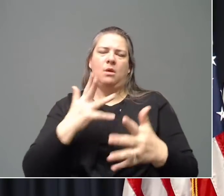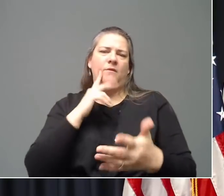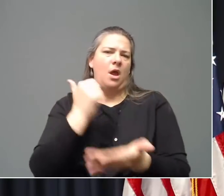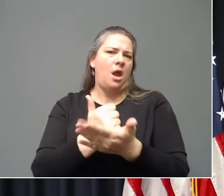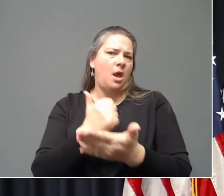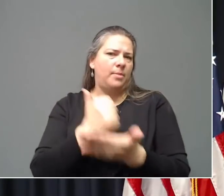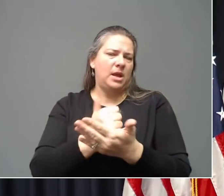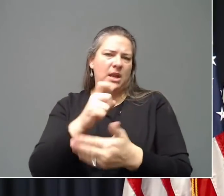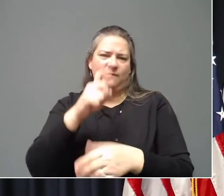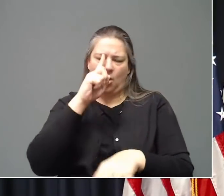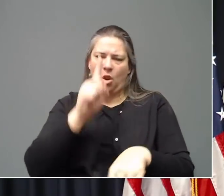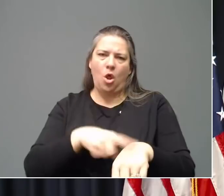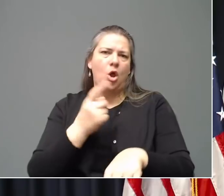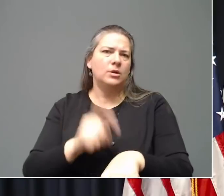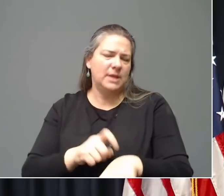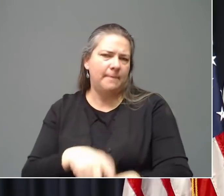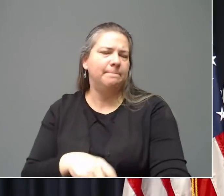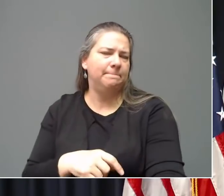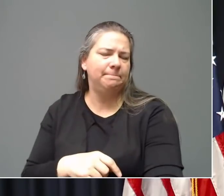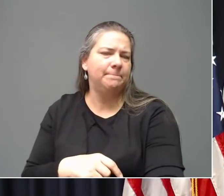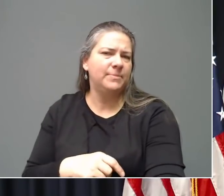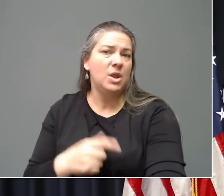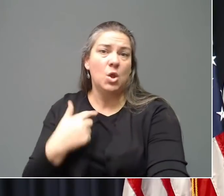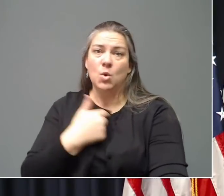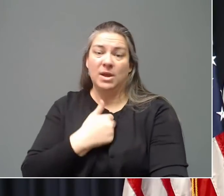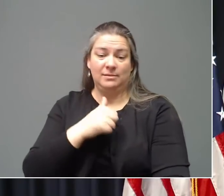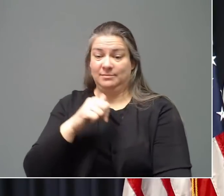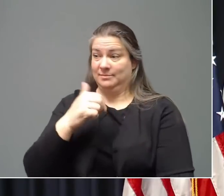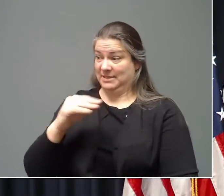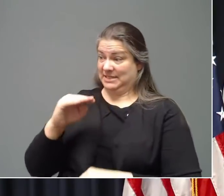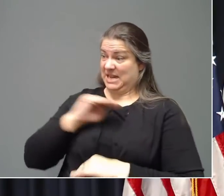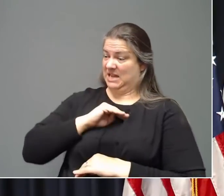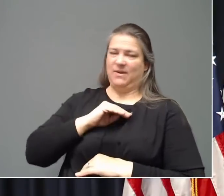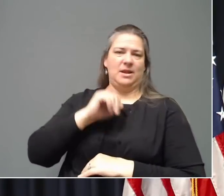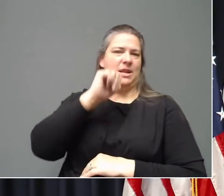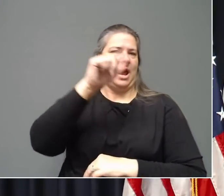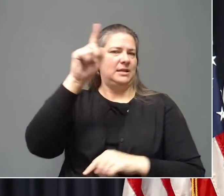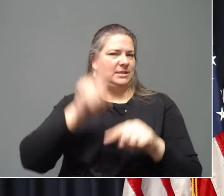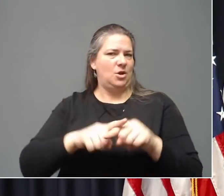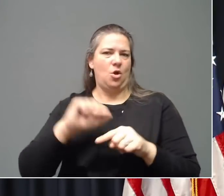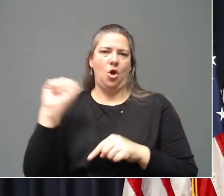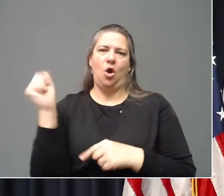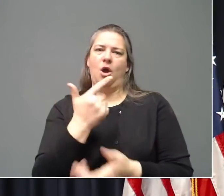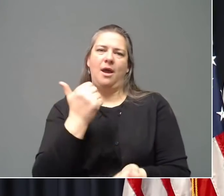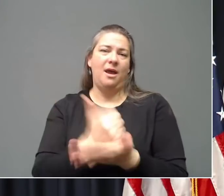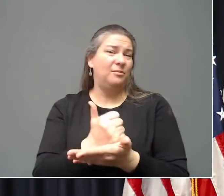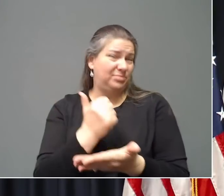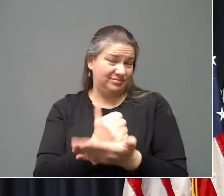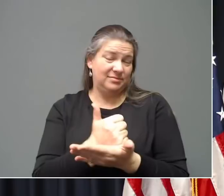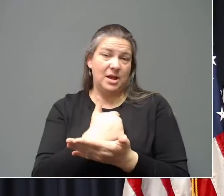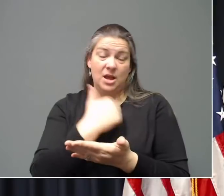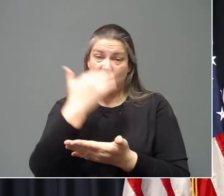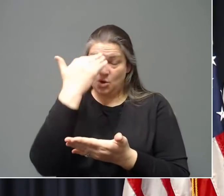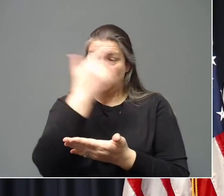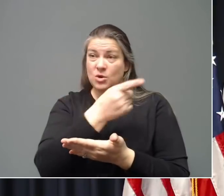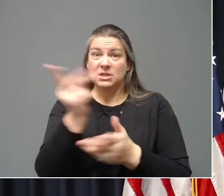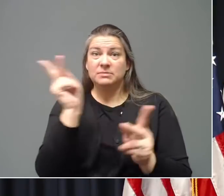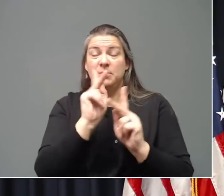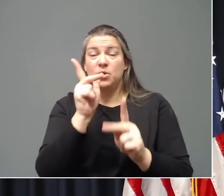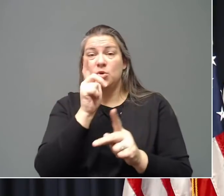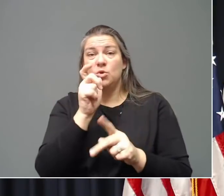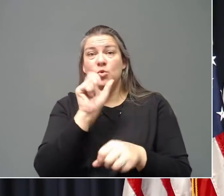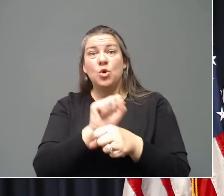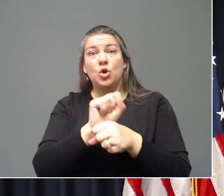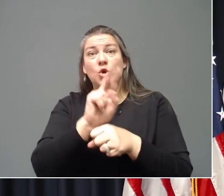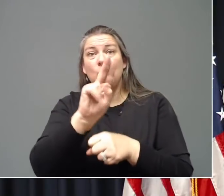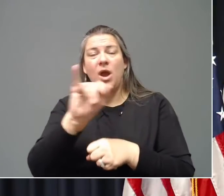time. So we're not satisfied until we help everyone. And I know those workers in UI are working